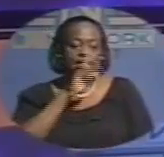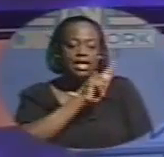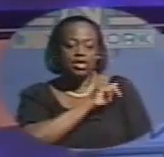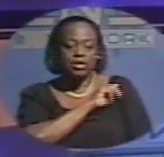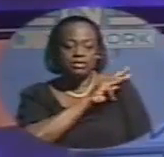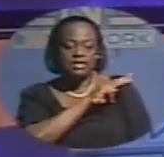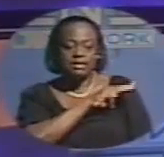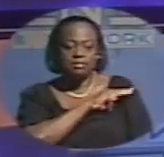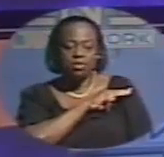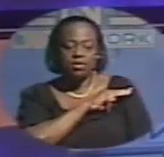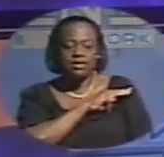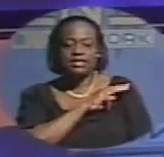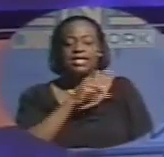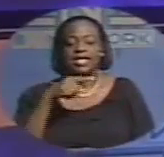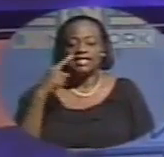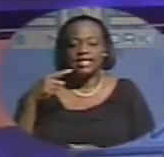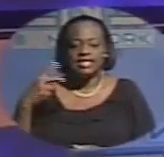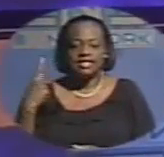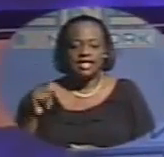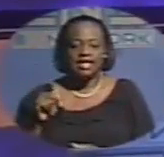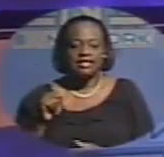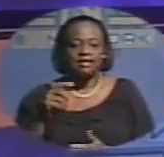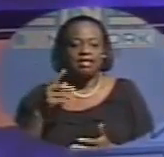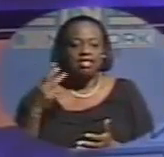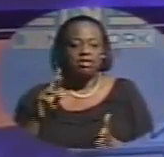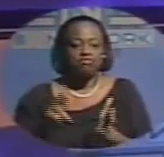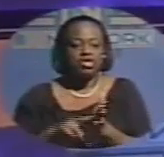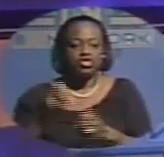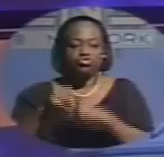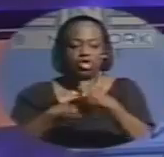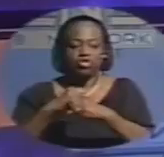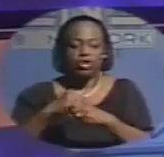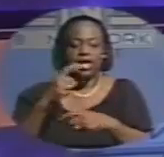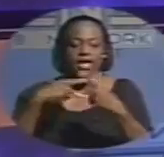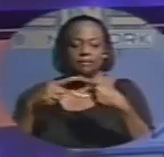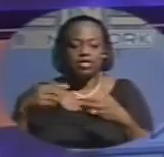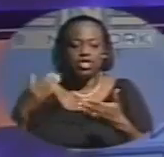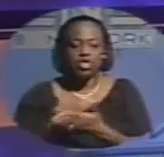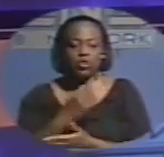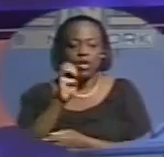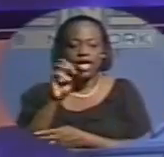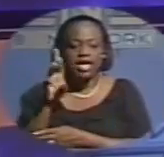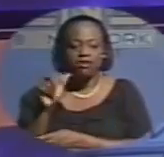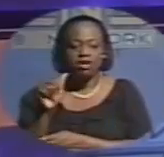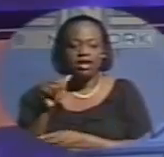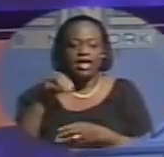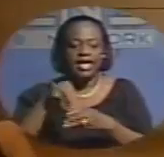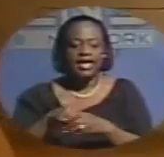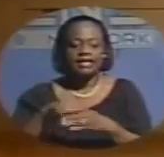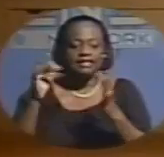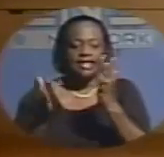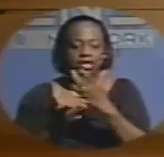the restructuring comes as the corporation moves into a new digital era in technology.